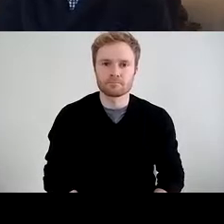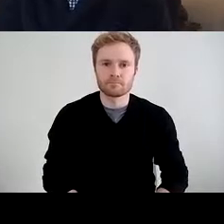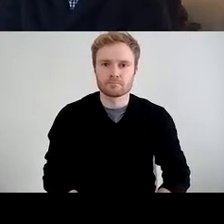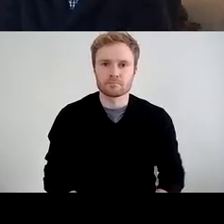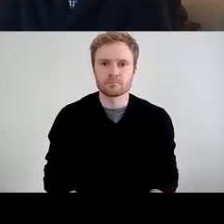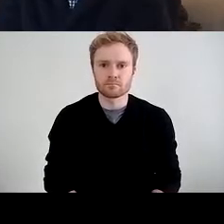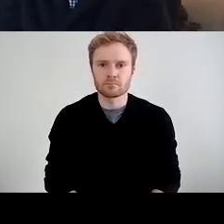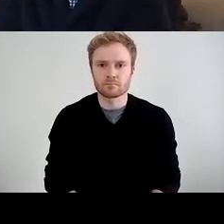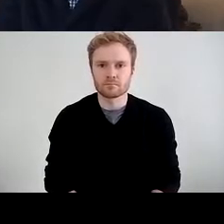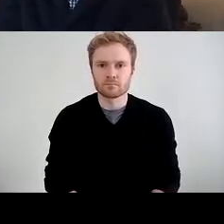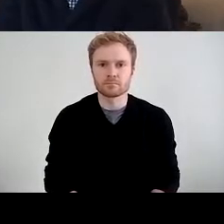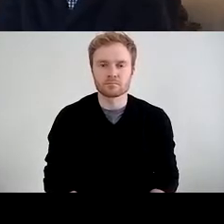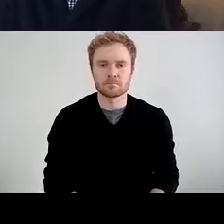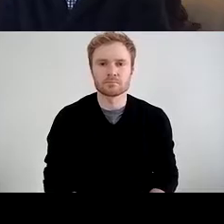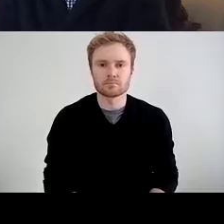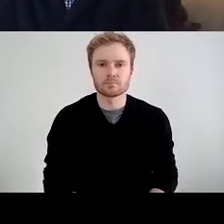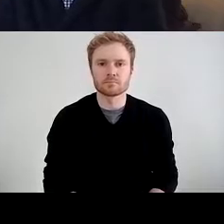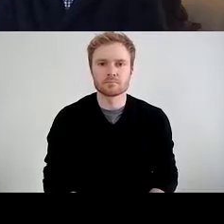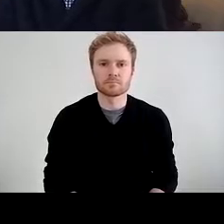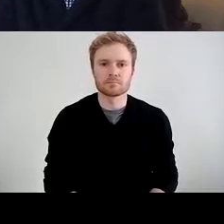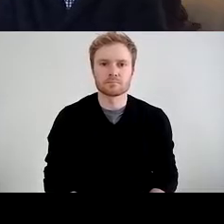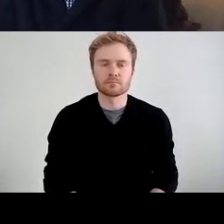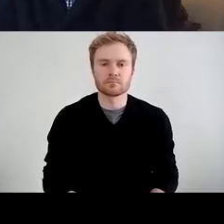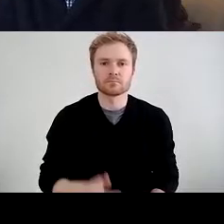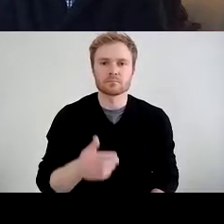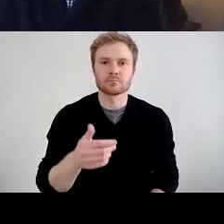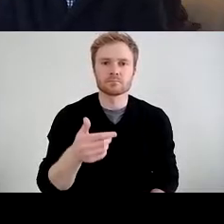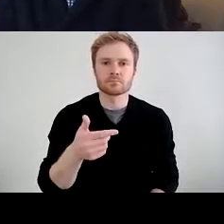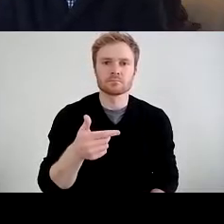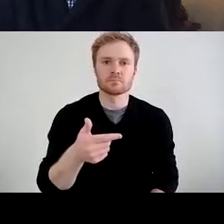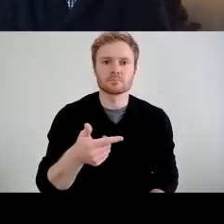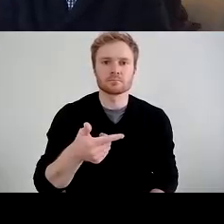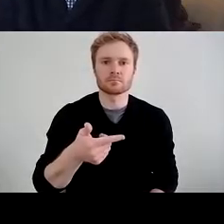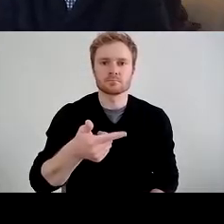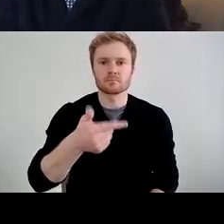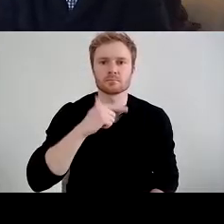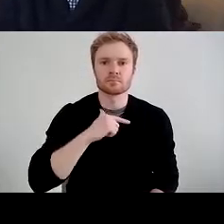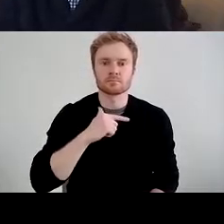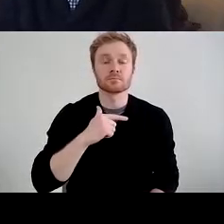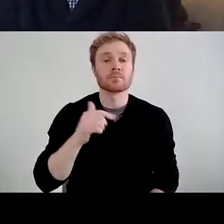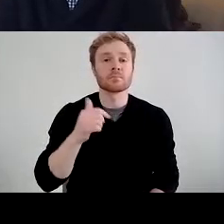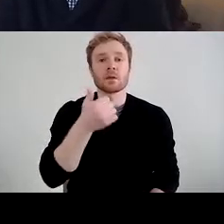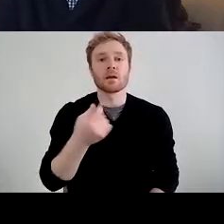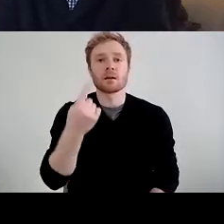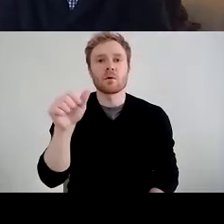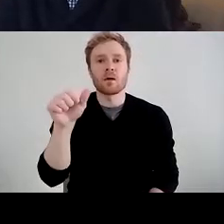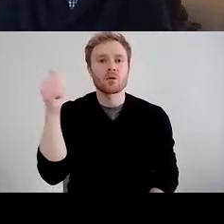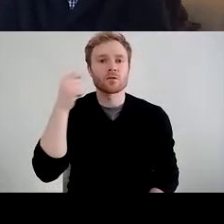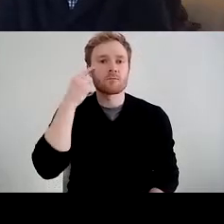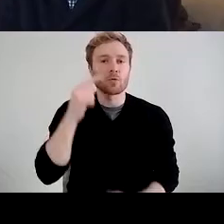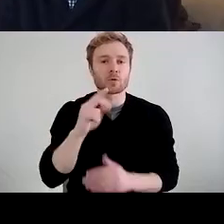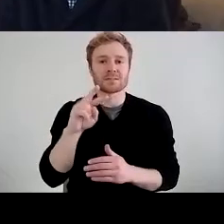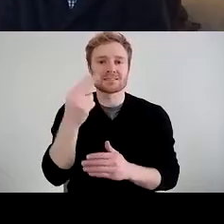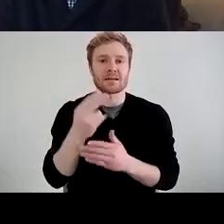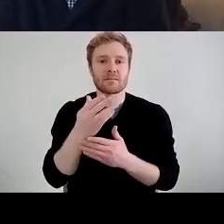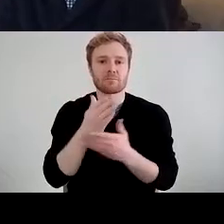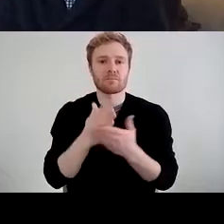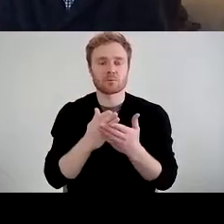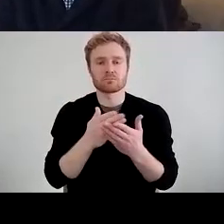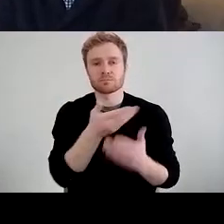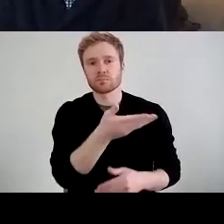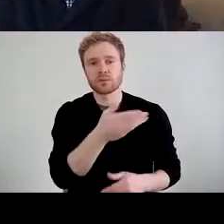generated language from the efforts of citizens on the street, and to